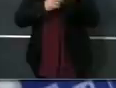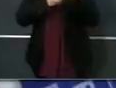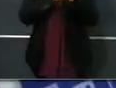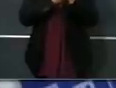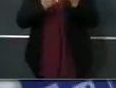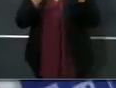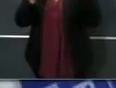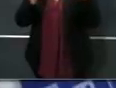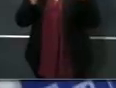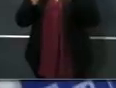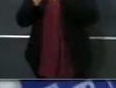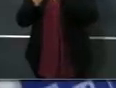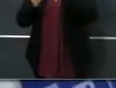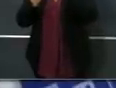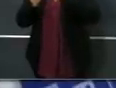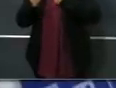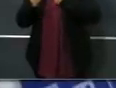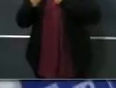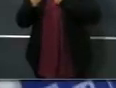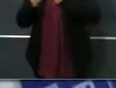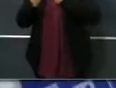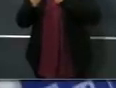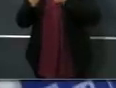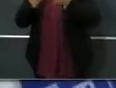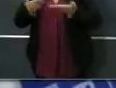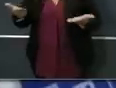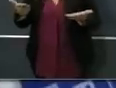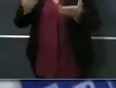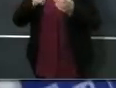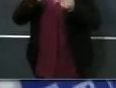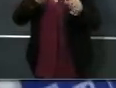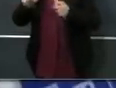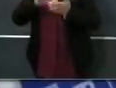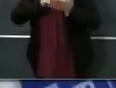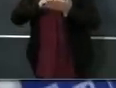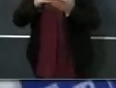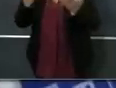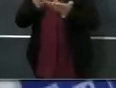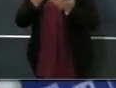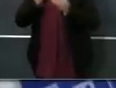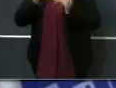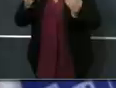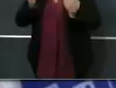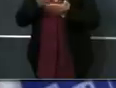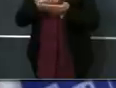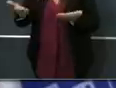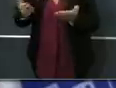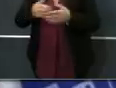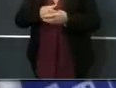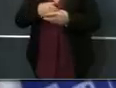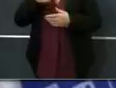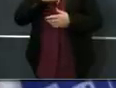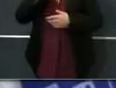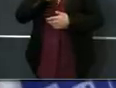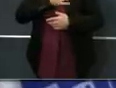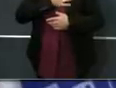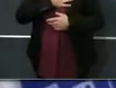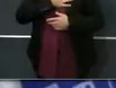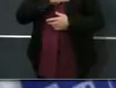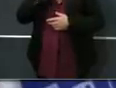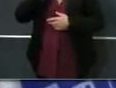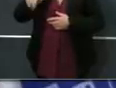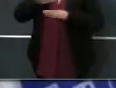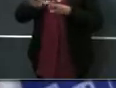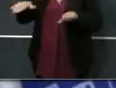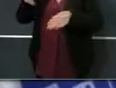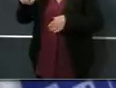for remote instruction. And as the first partner of California, I feel an incredible responsibility towards these kids and their parents who